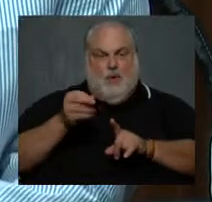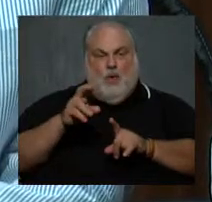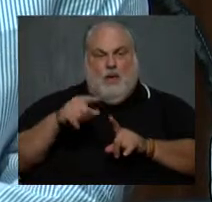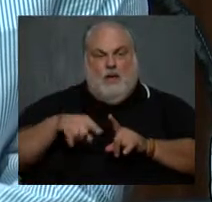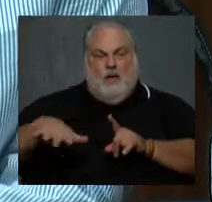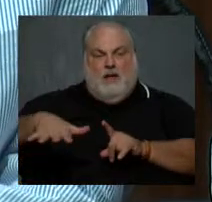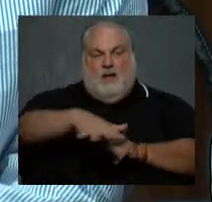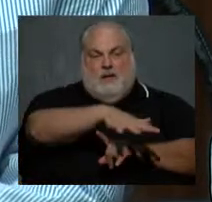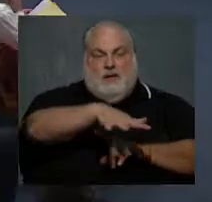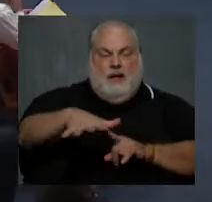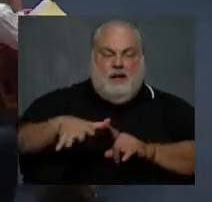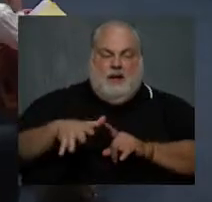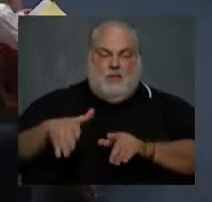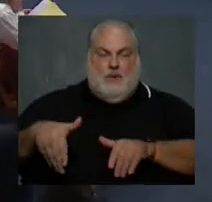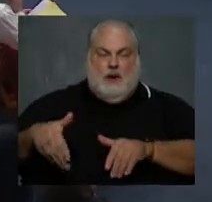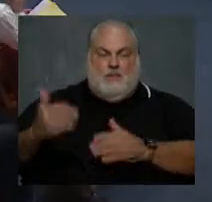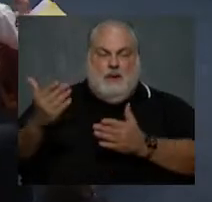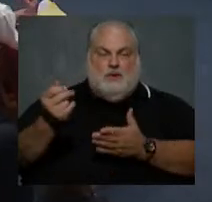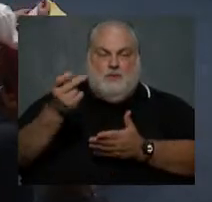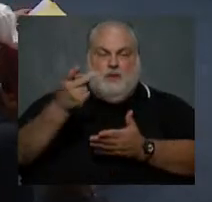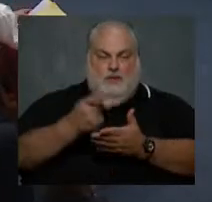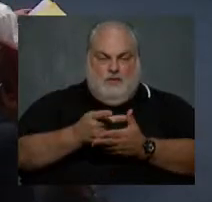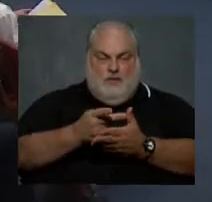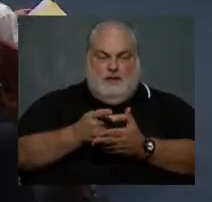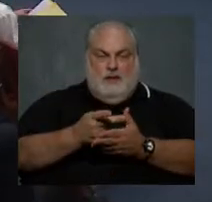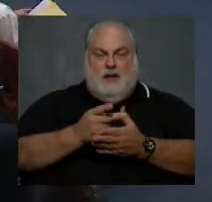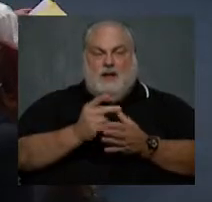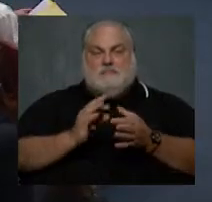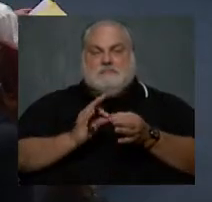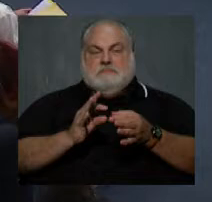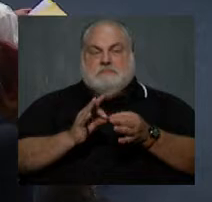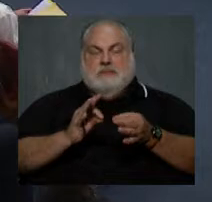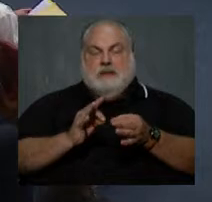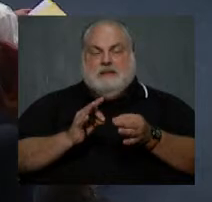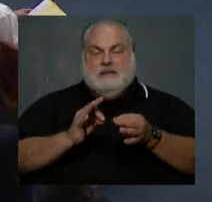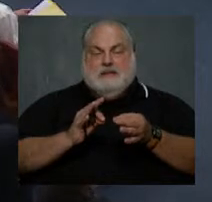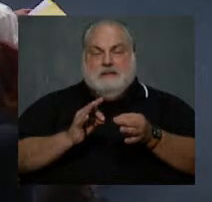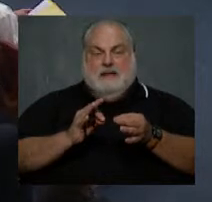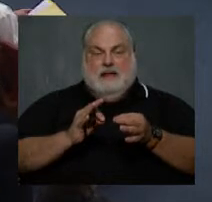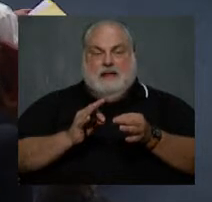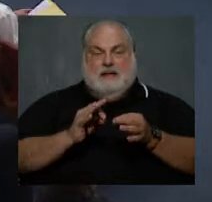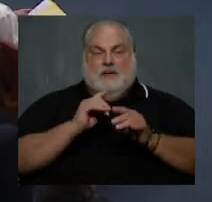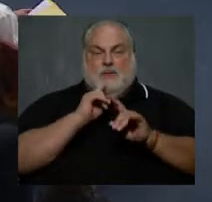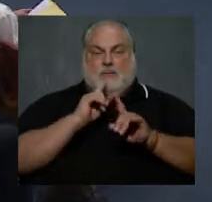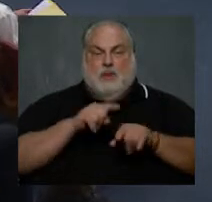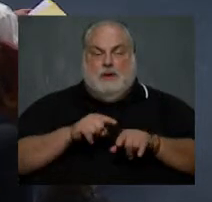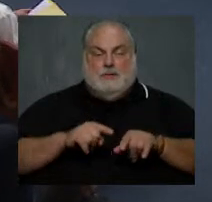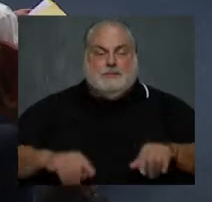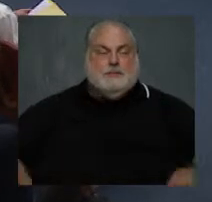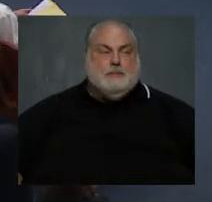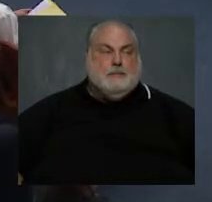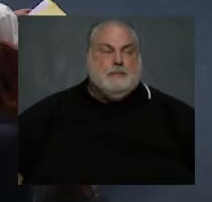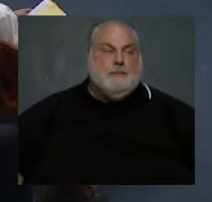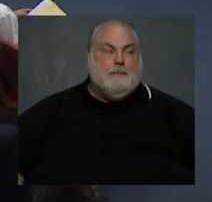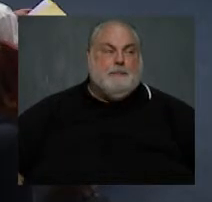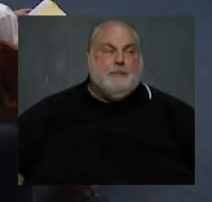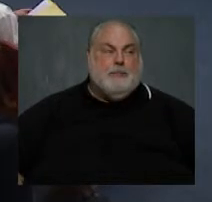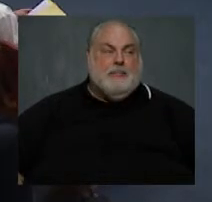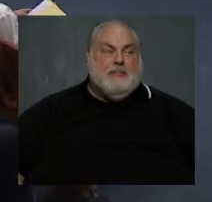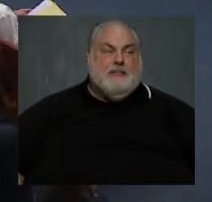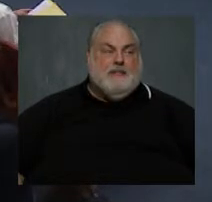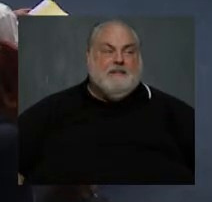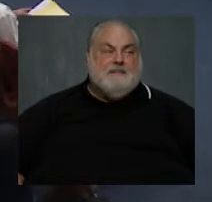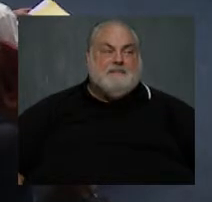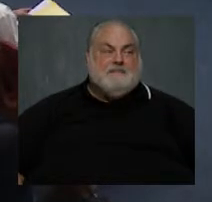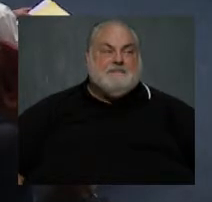recommends approval of the request, subject to compliance with the comments and conditions outlined in paragraphs D, E, and F of the agenda staff report.